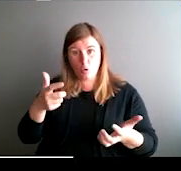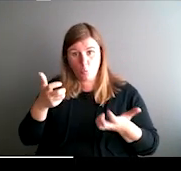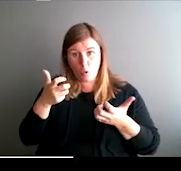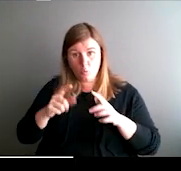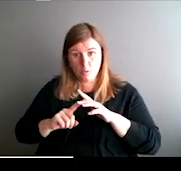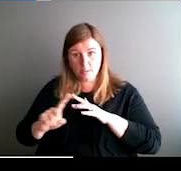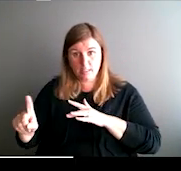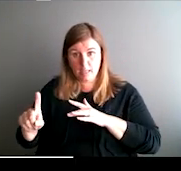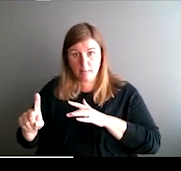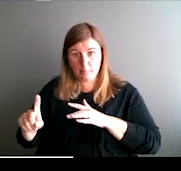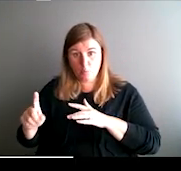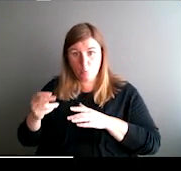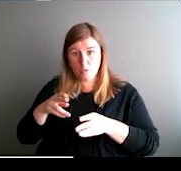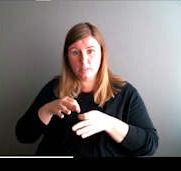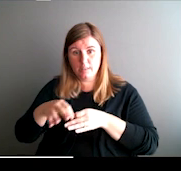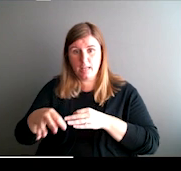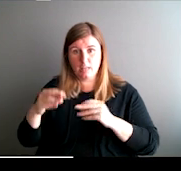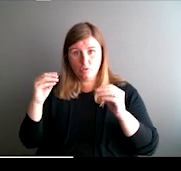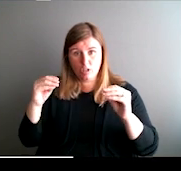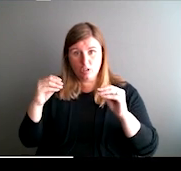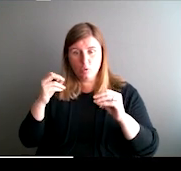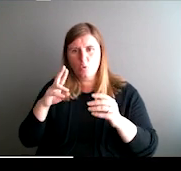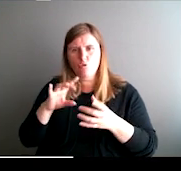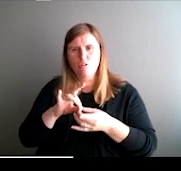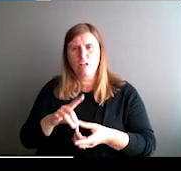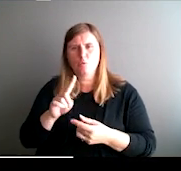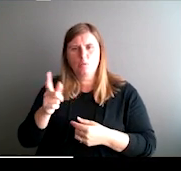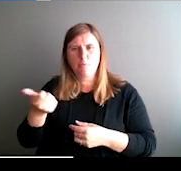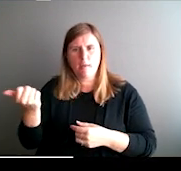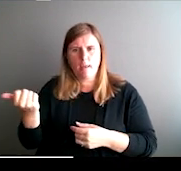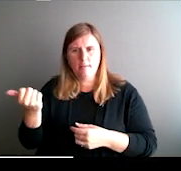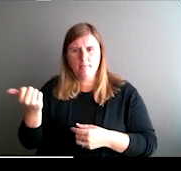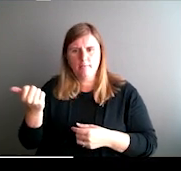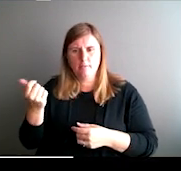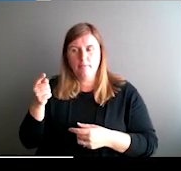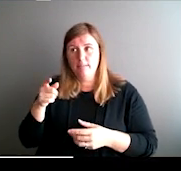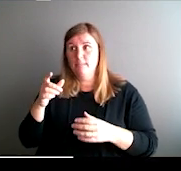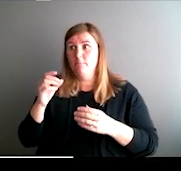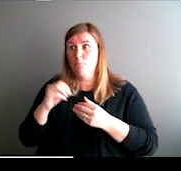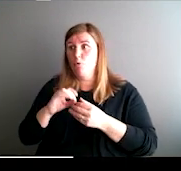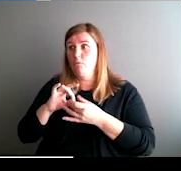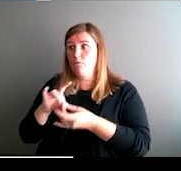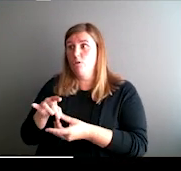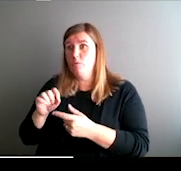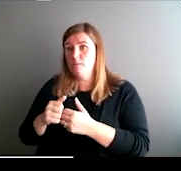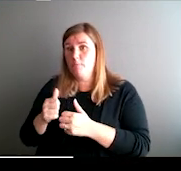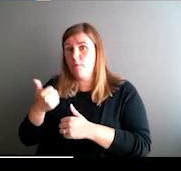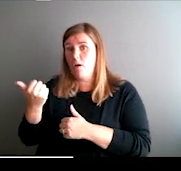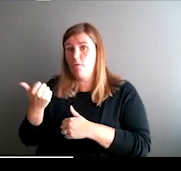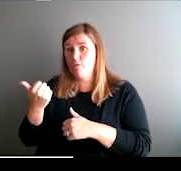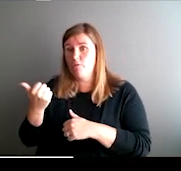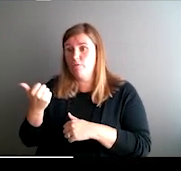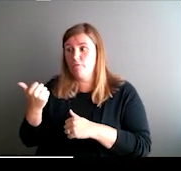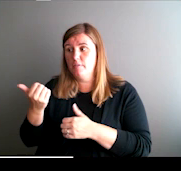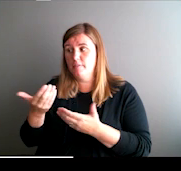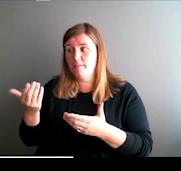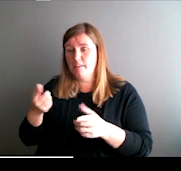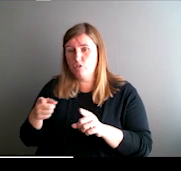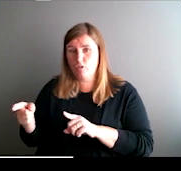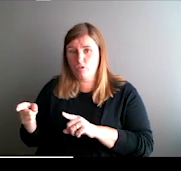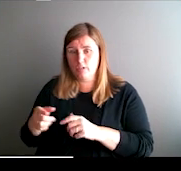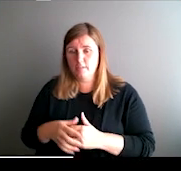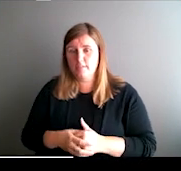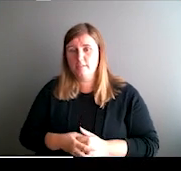to escape or delay instruction? Or is it related to something else? Does this have to do with some other thing that's